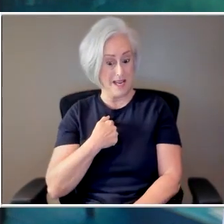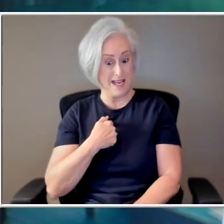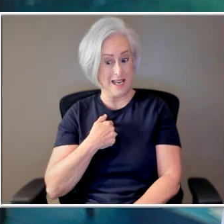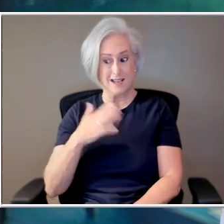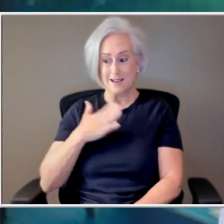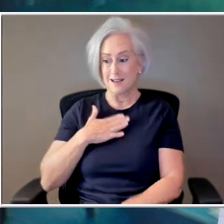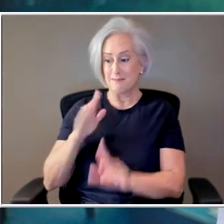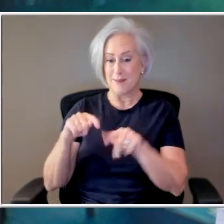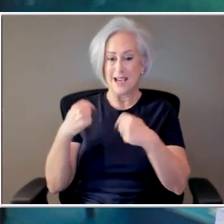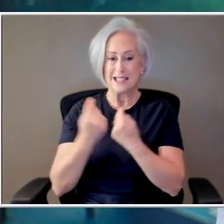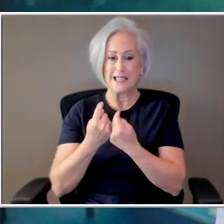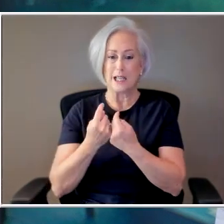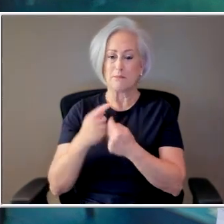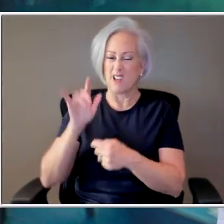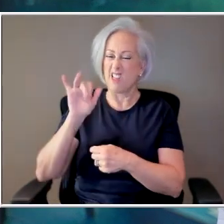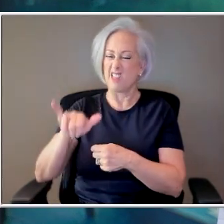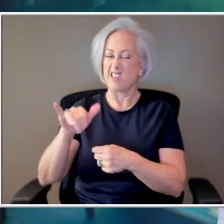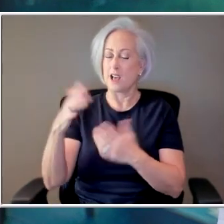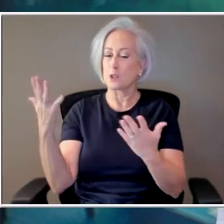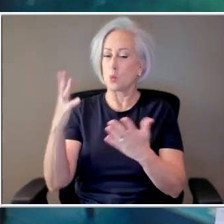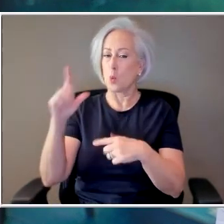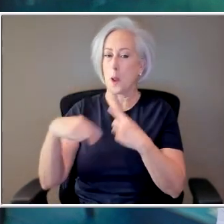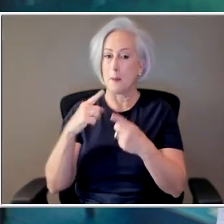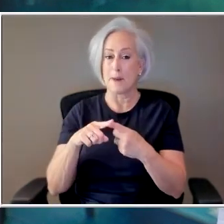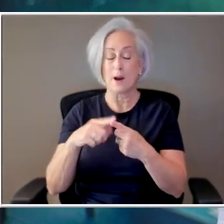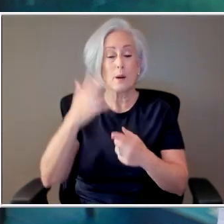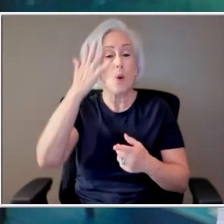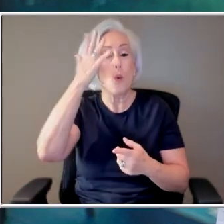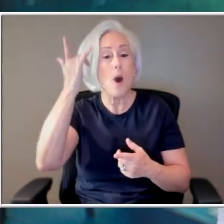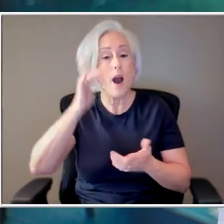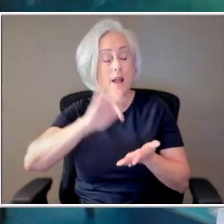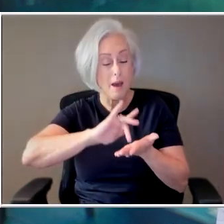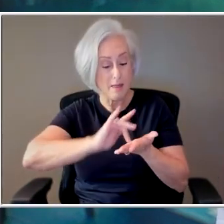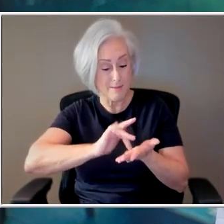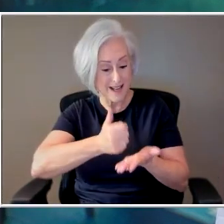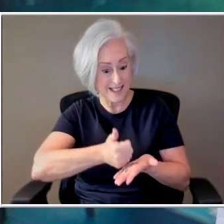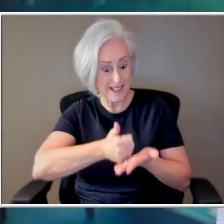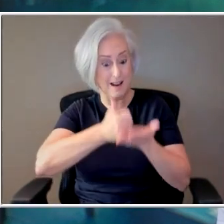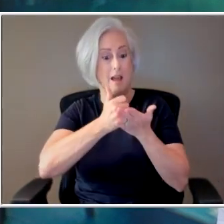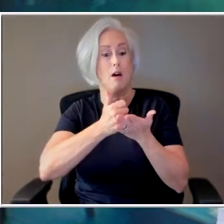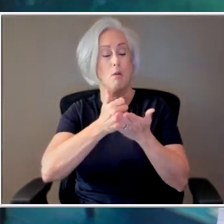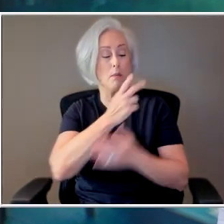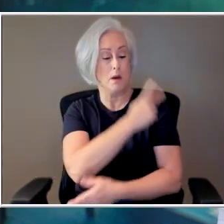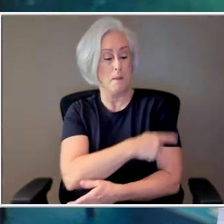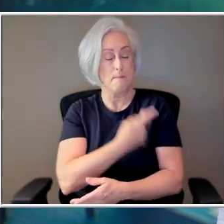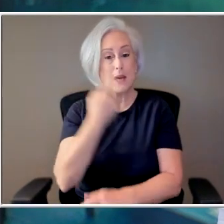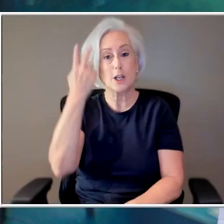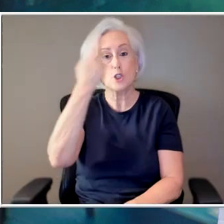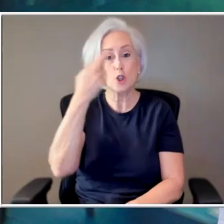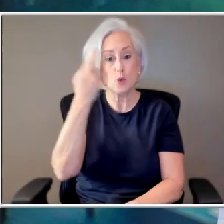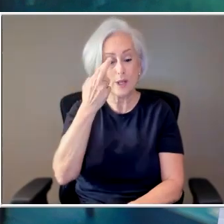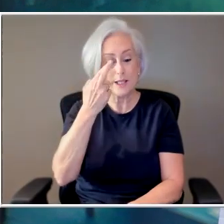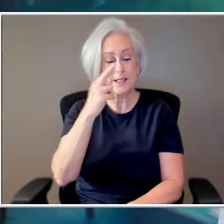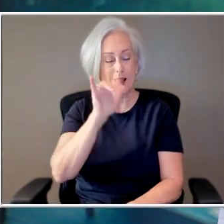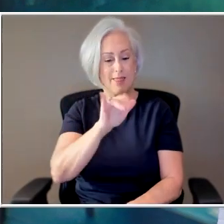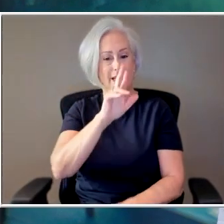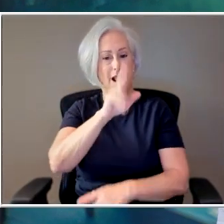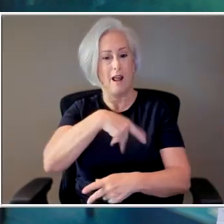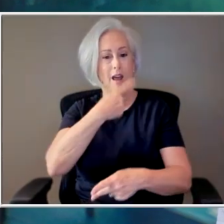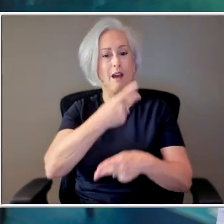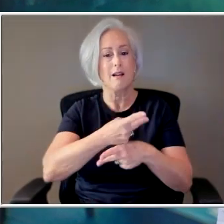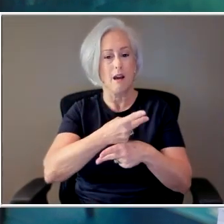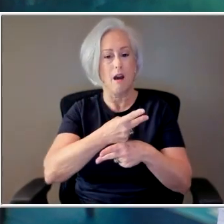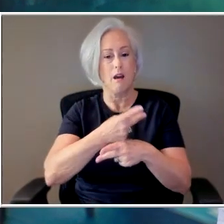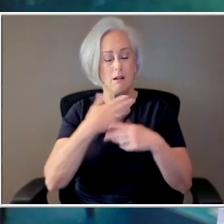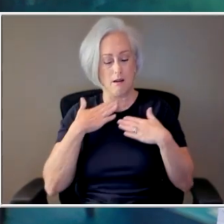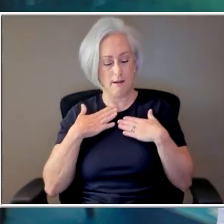The medicines help us, help patients realize these types of human stories, and they